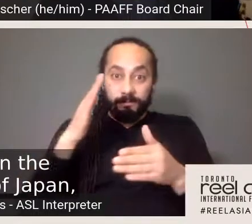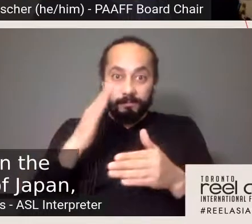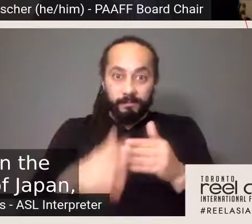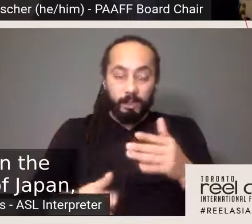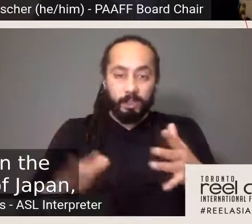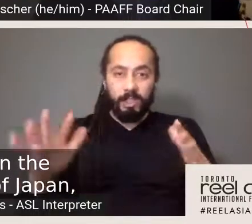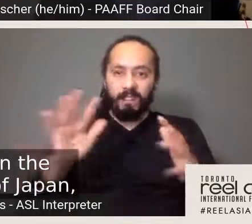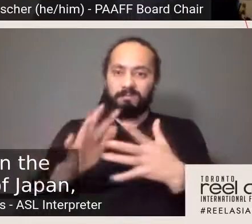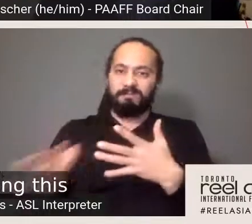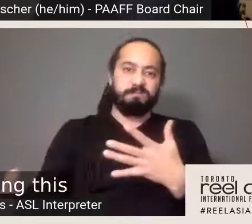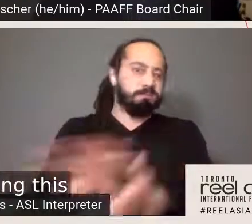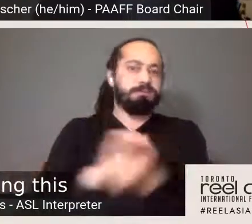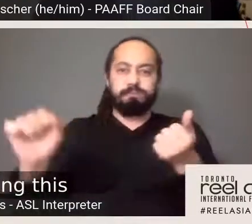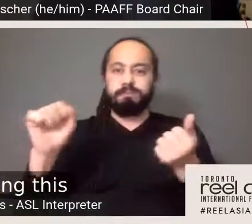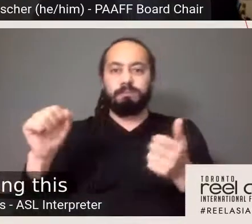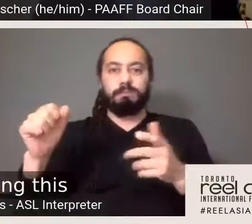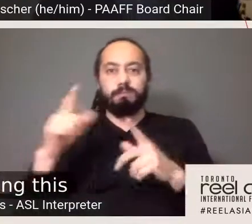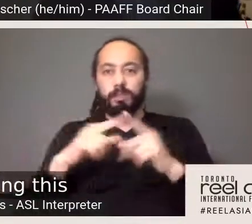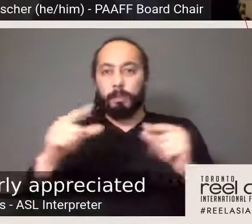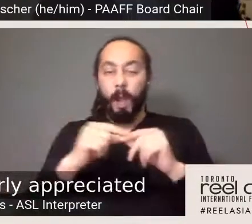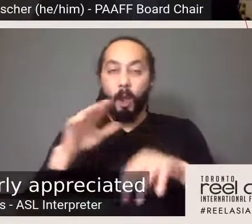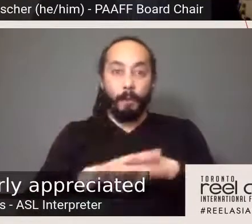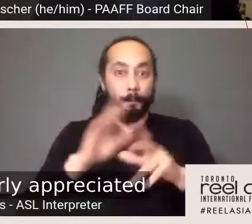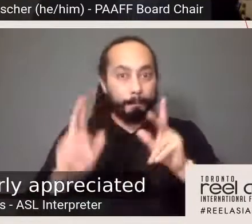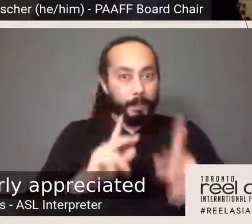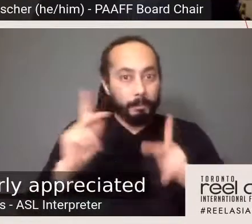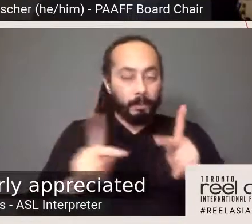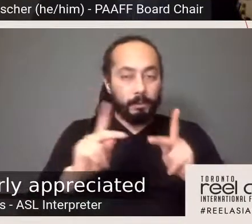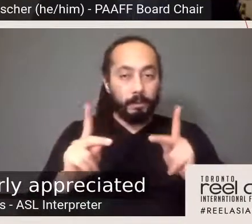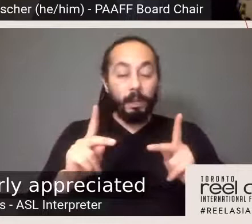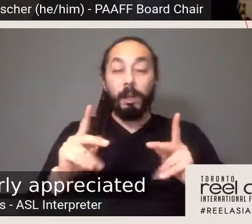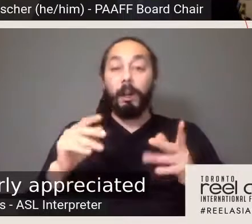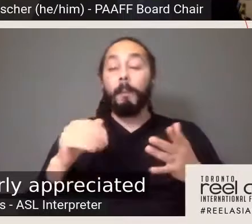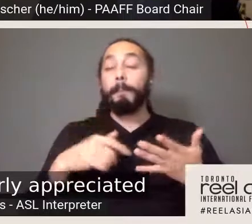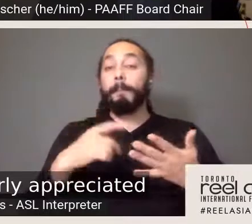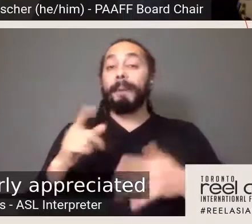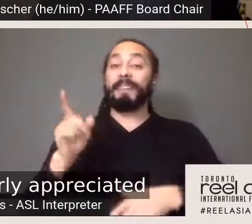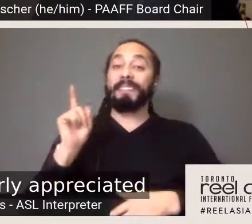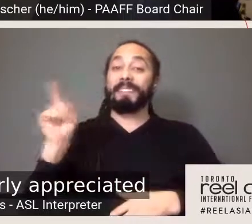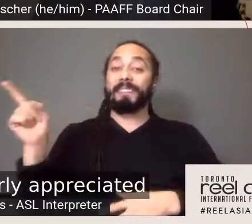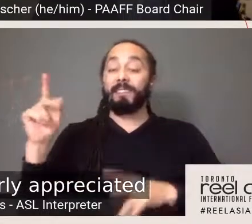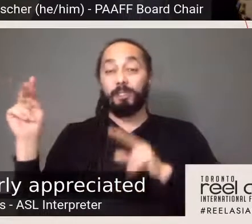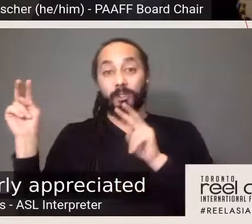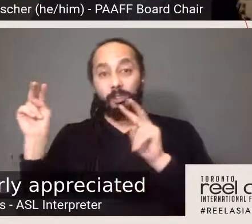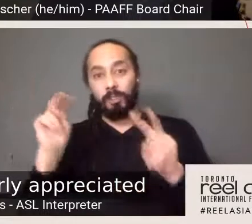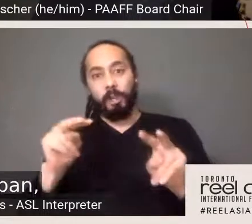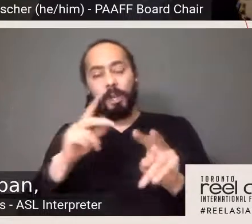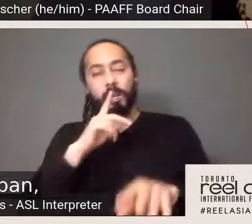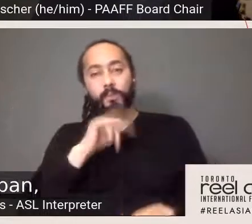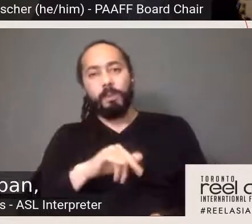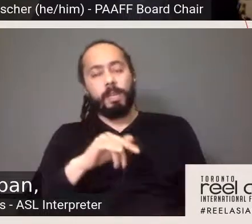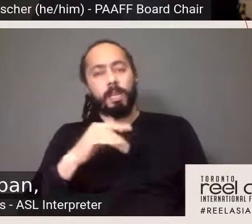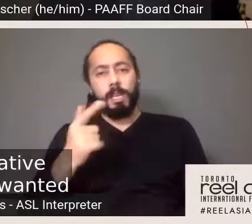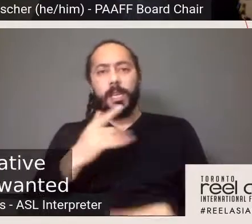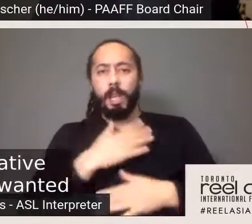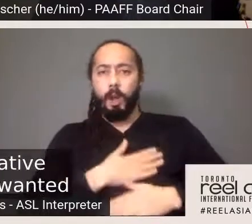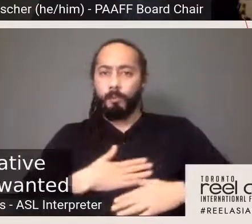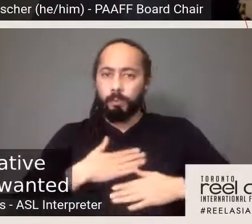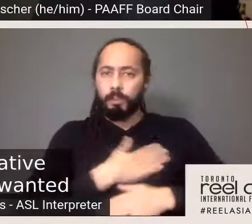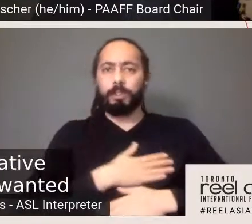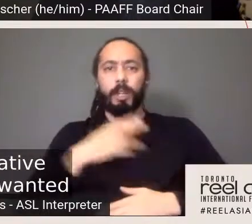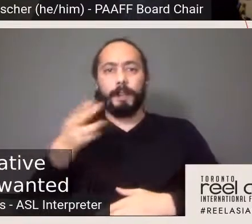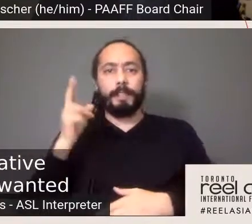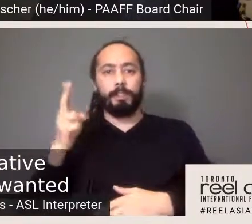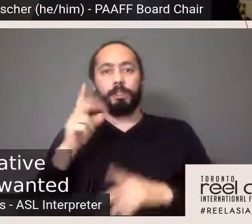of Japan, and kind of observing this both as someone who clearly appreciated the history of Japan, but also